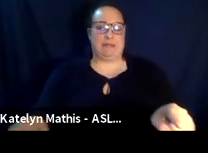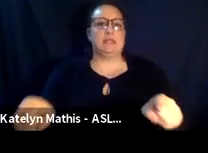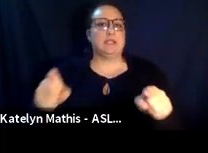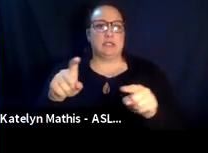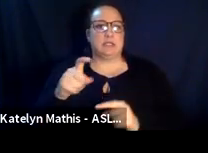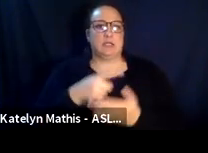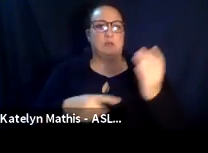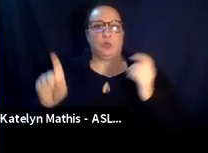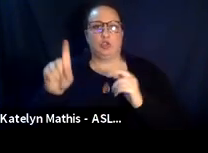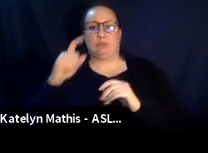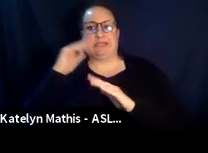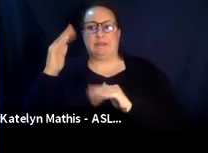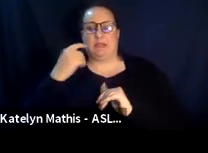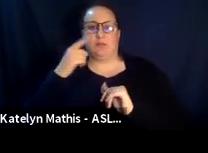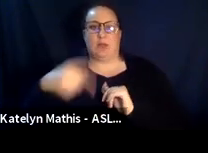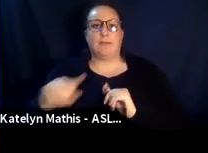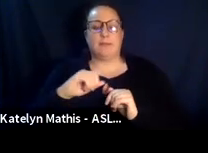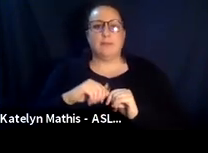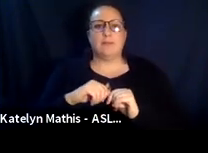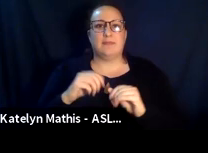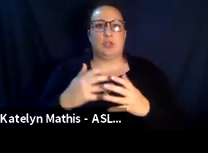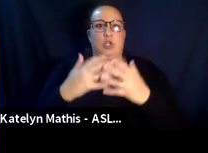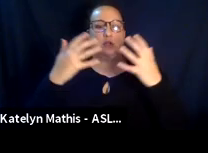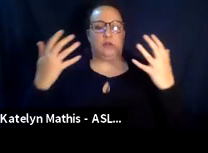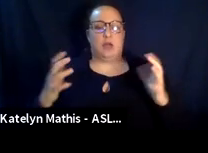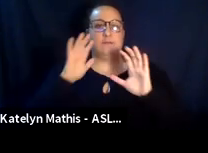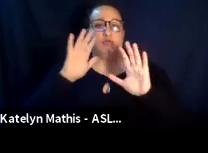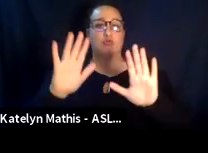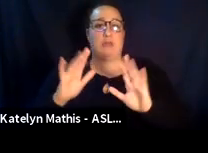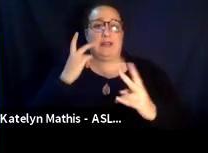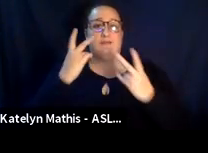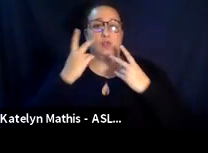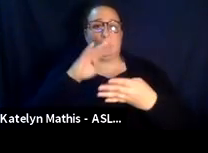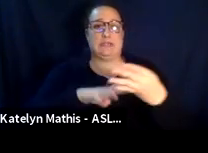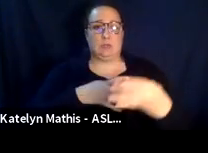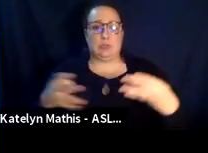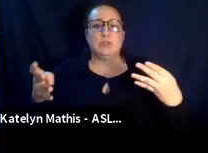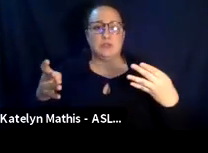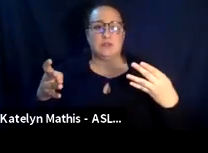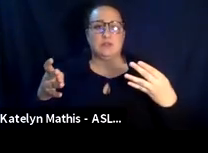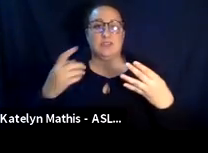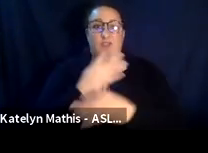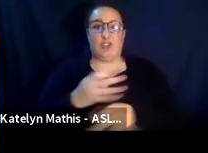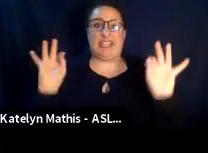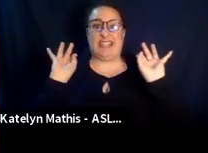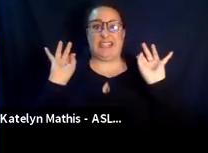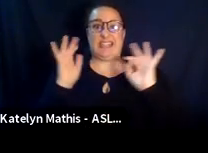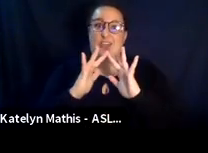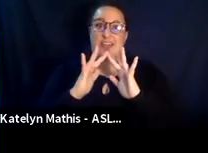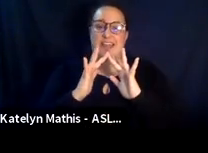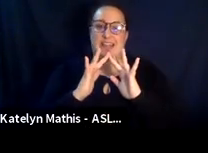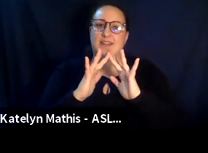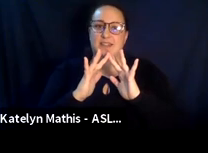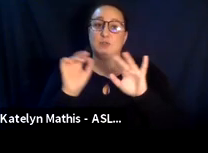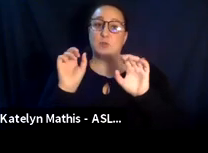should be expected of them. There are a lot of great visual schedule that are for free now online where you can go and